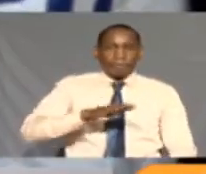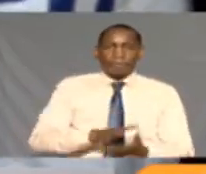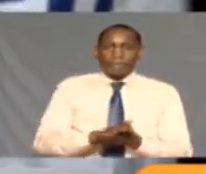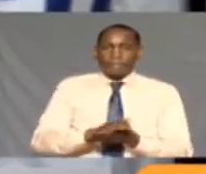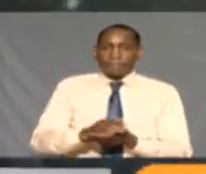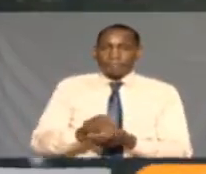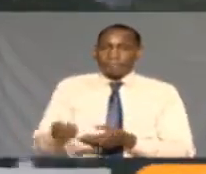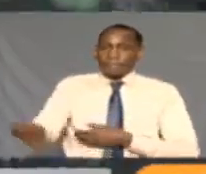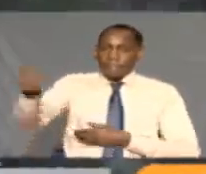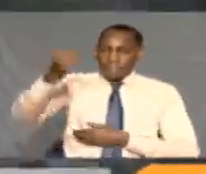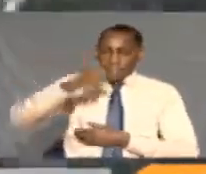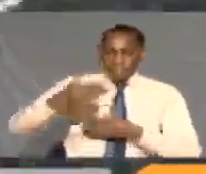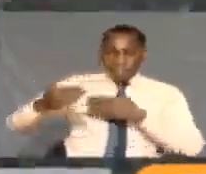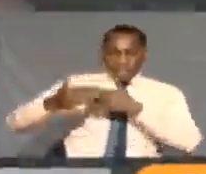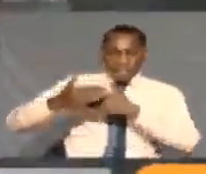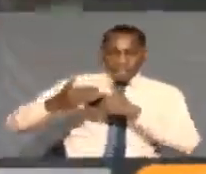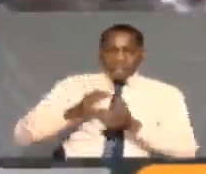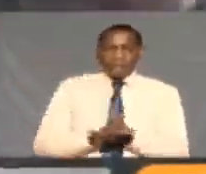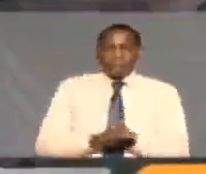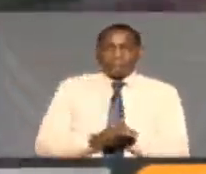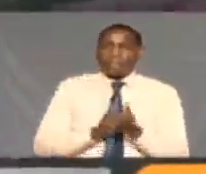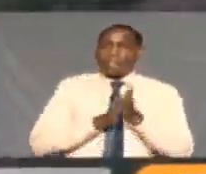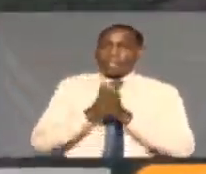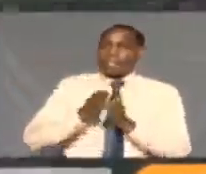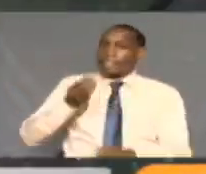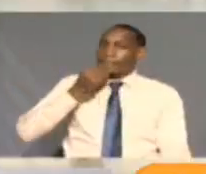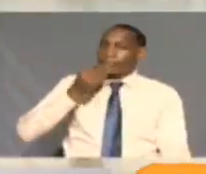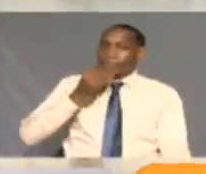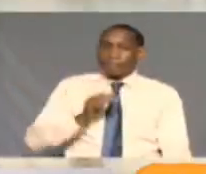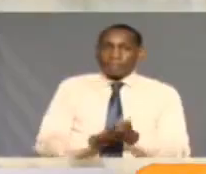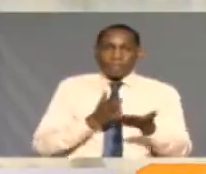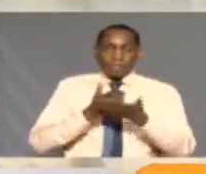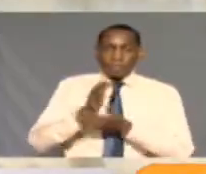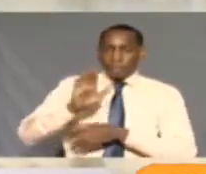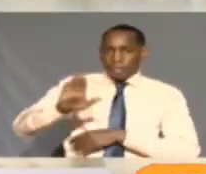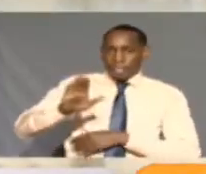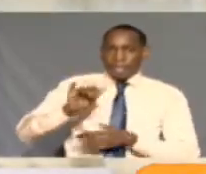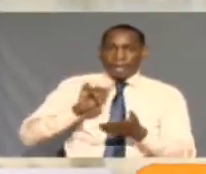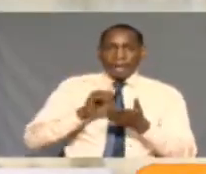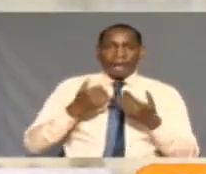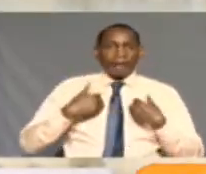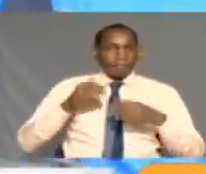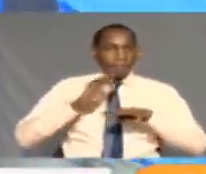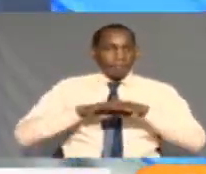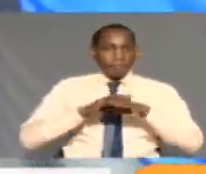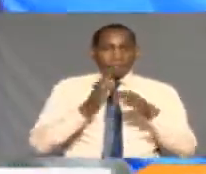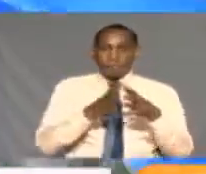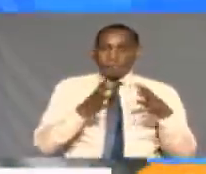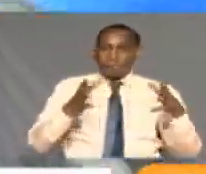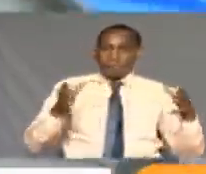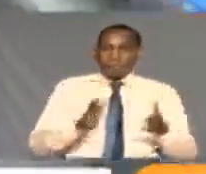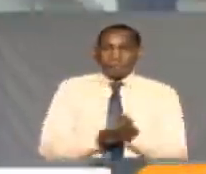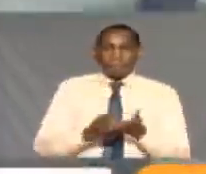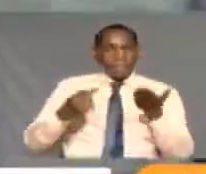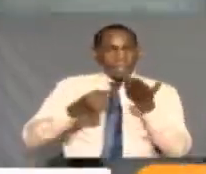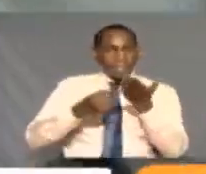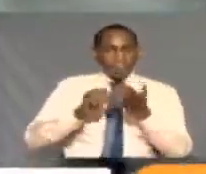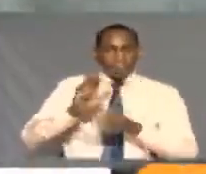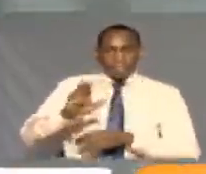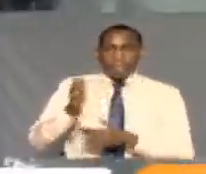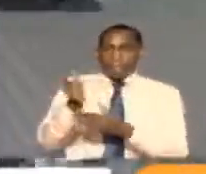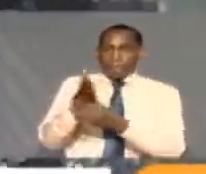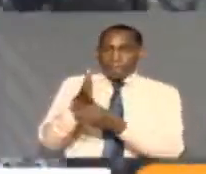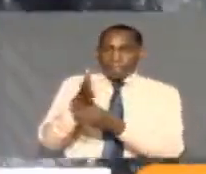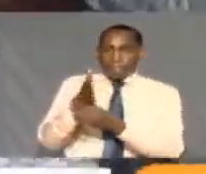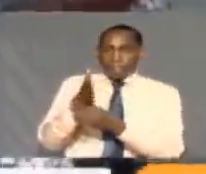run towards you. They are eager to eat. So, and through that, we get very good growth. With the technology, the fish